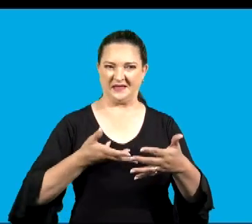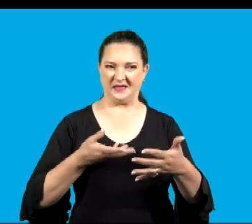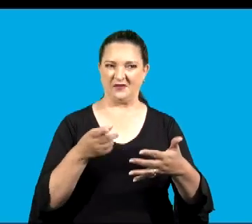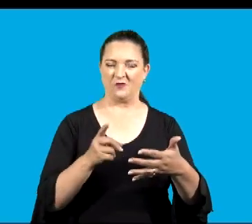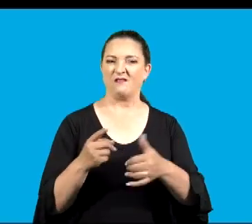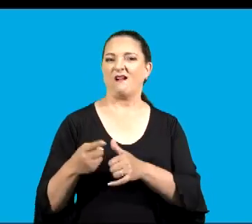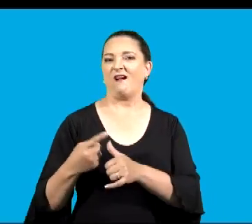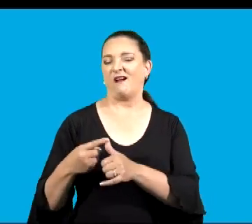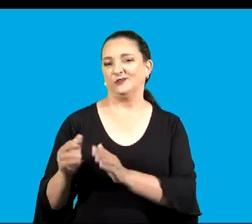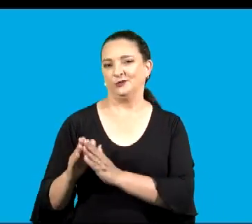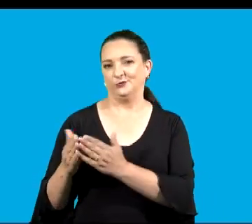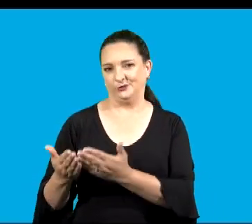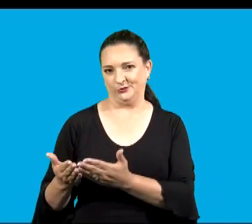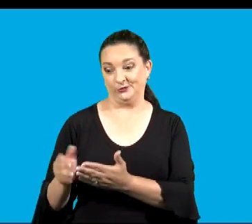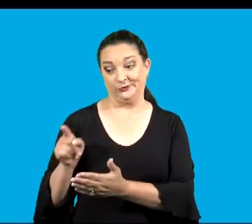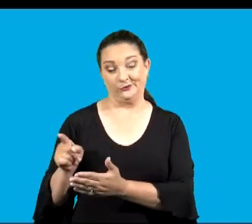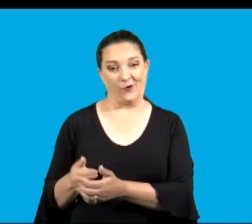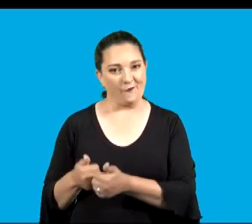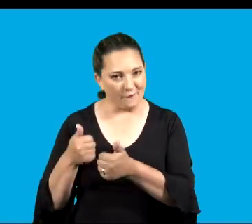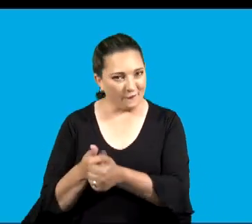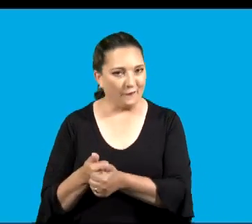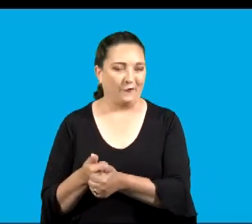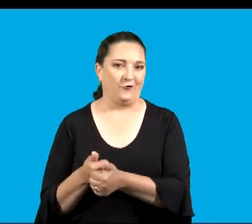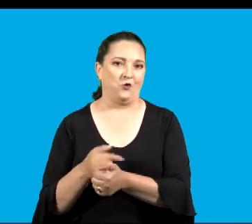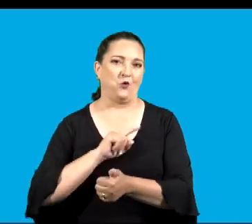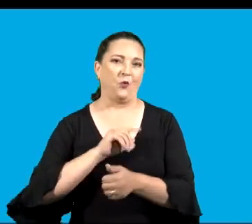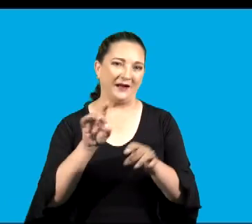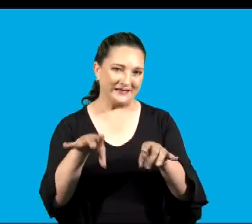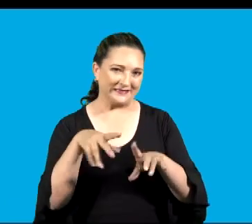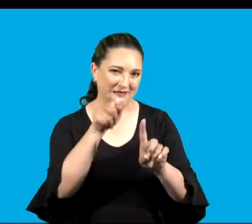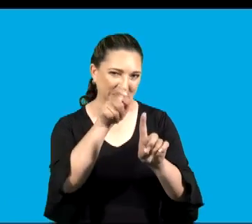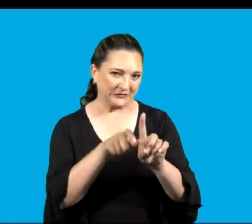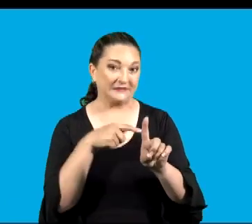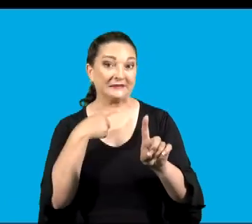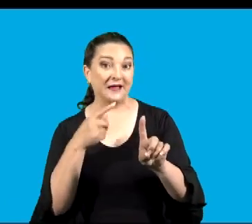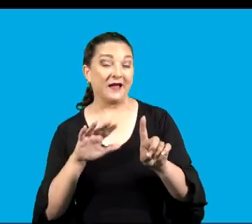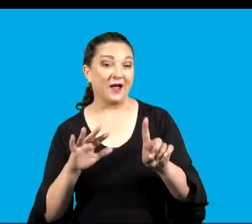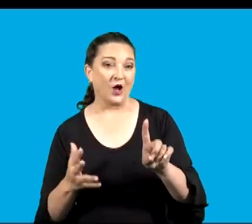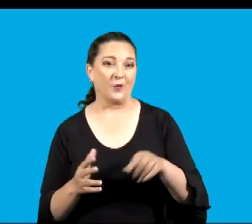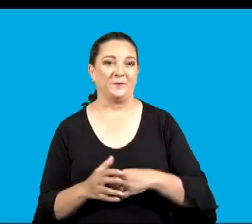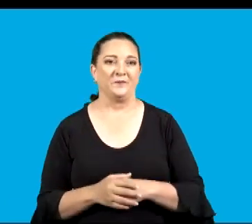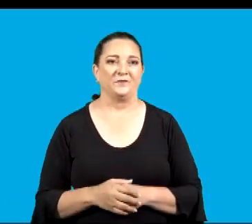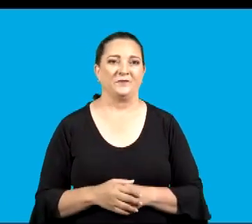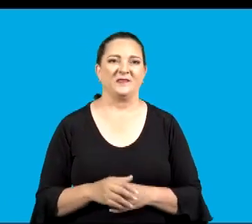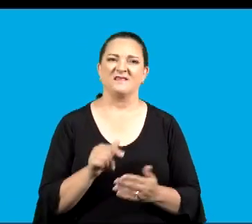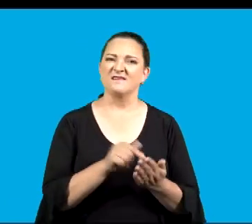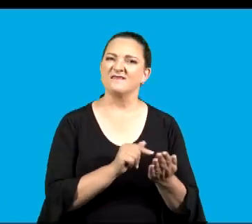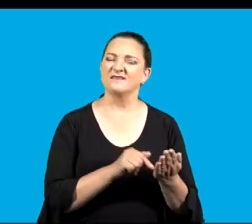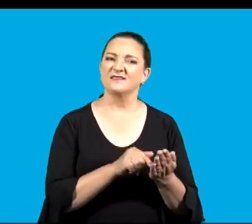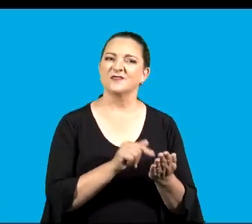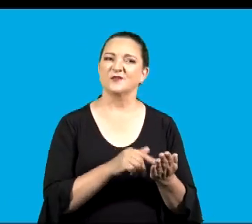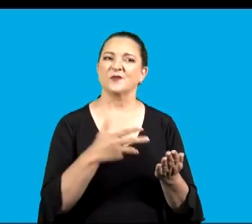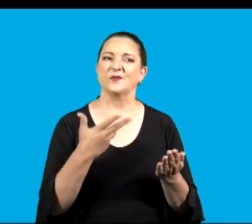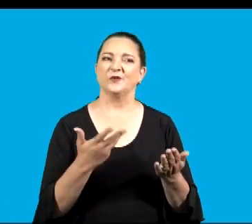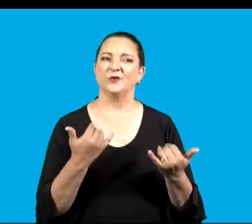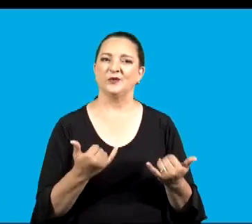to calculate the following. Very key that you follow the examiner's instructions. Calculate the correct closing balance of